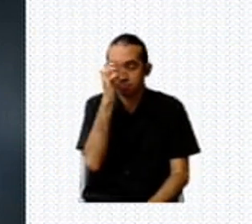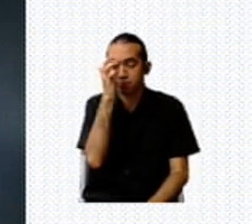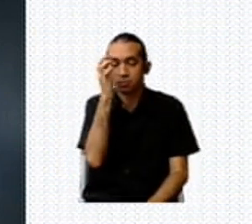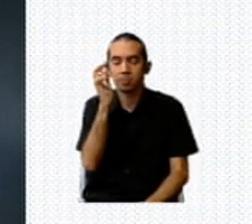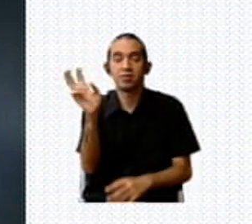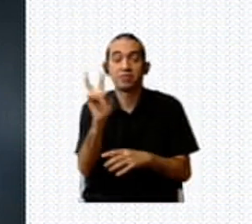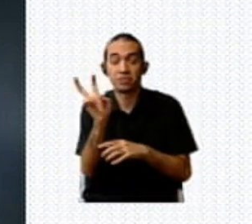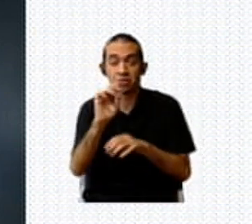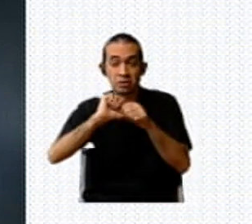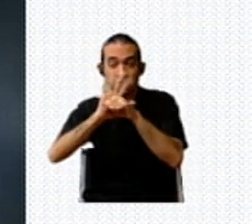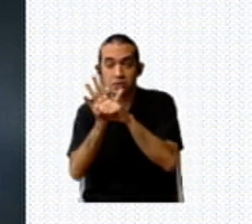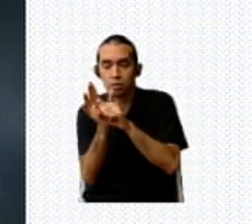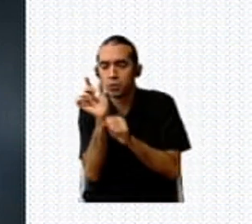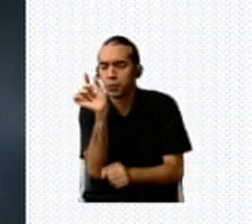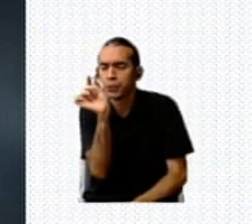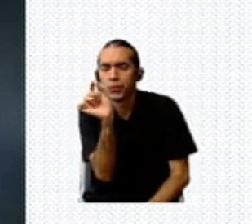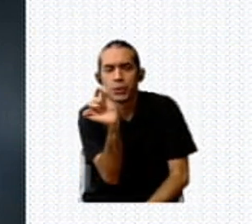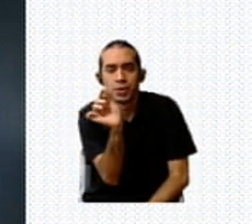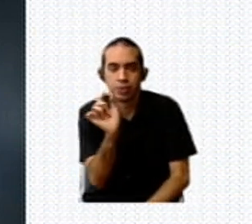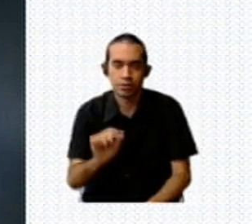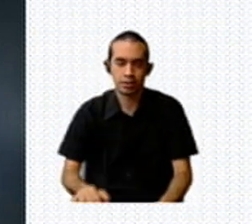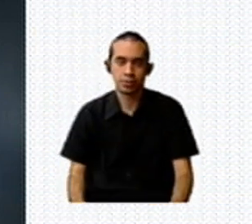it's very, very small.